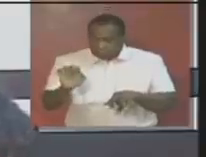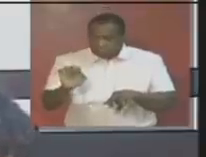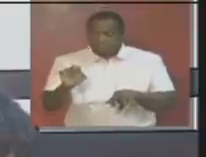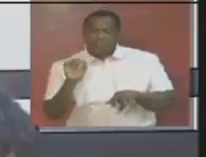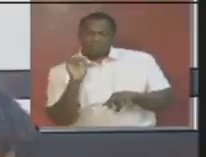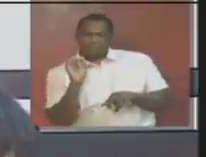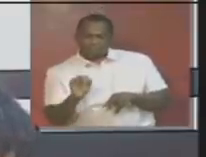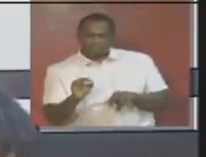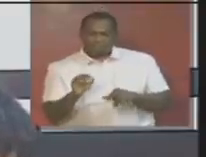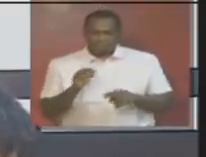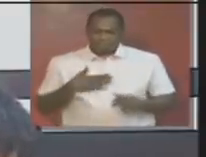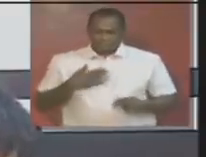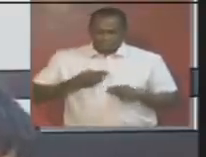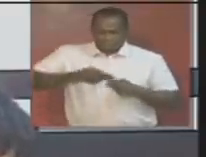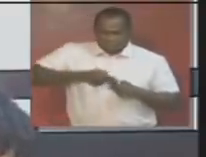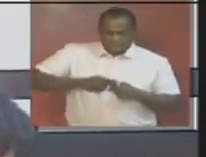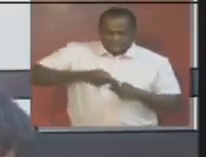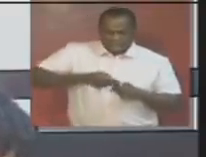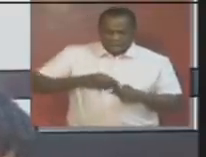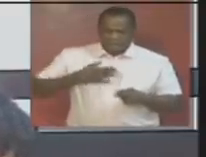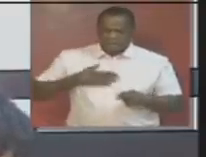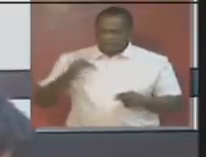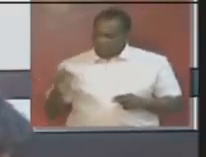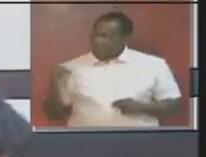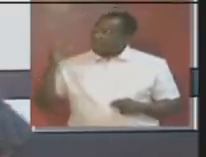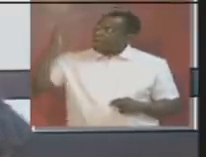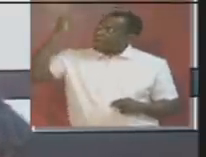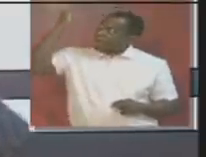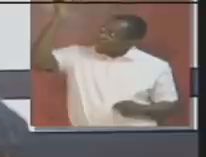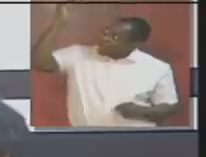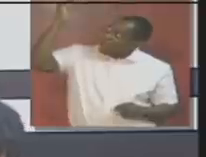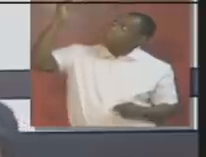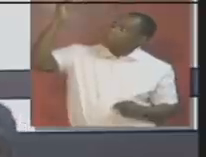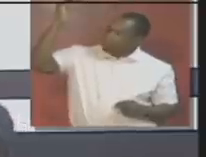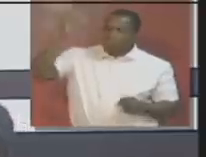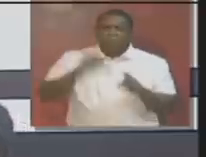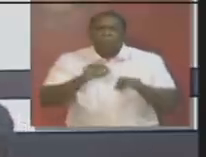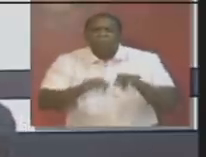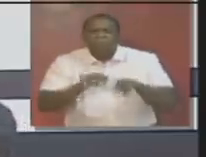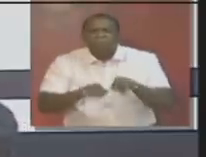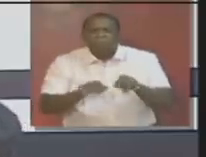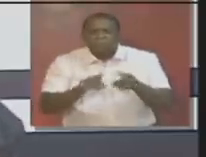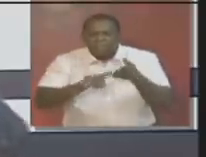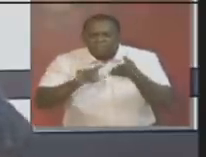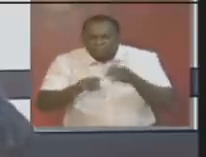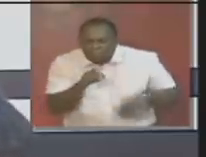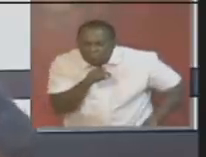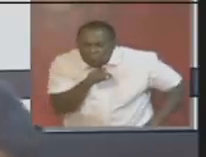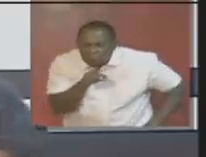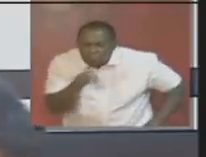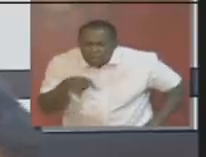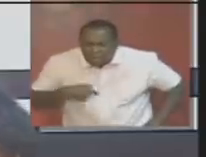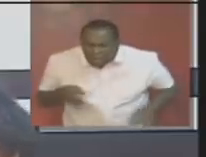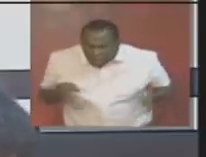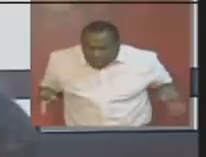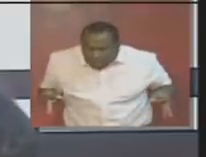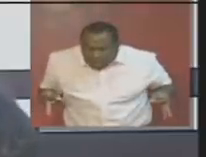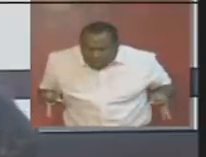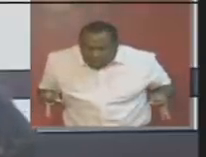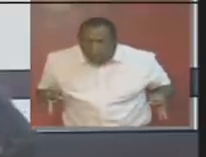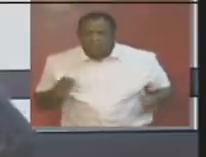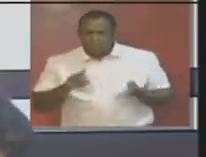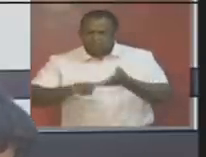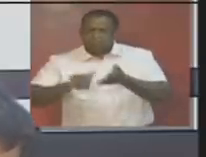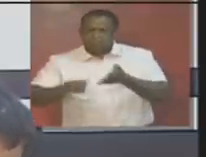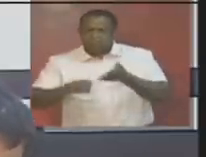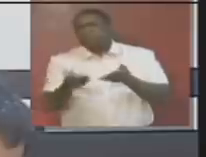up. And if this number is greater than or equal to 30, then you fall into the obese category, which probably a lot of us fall into anyhow.